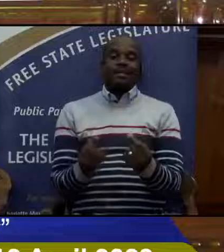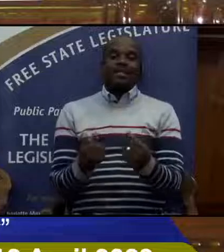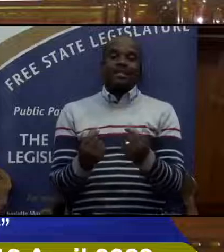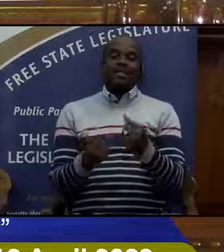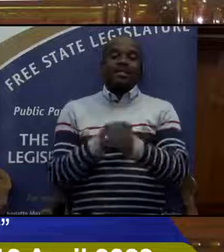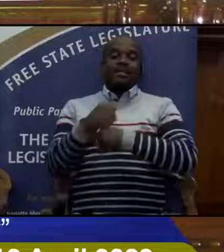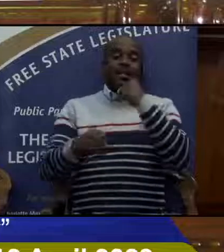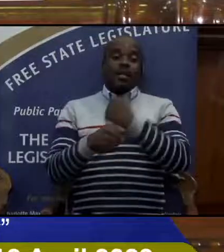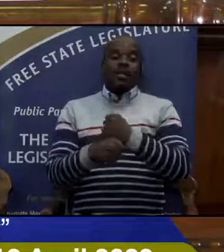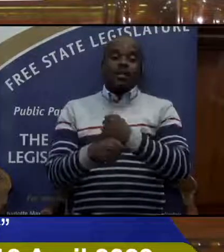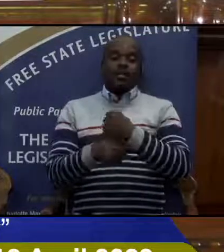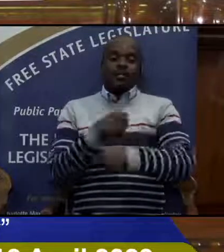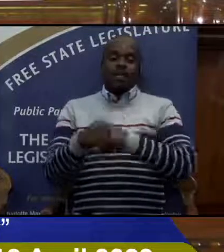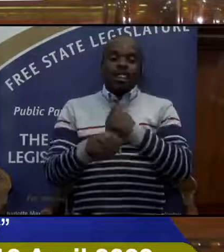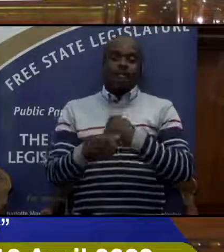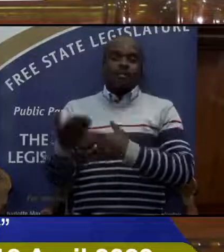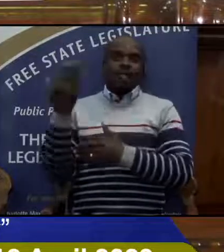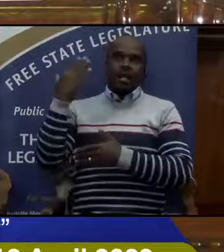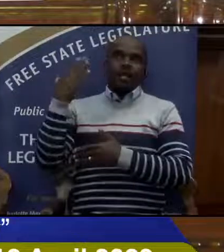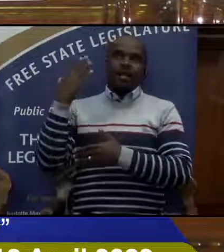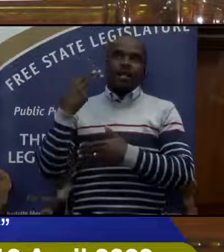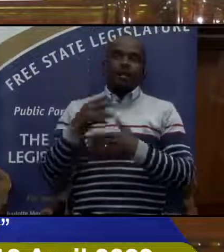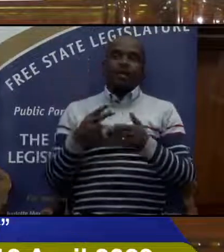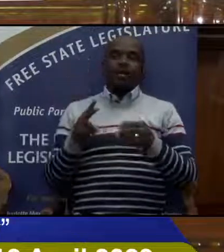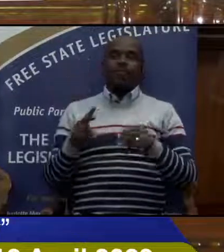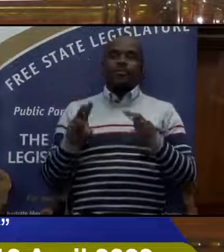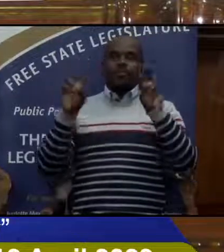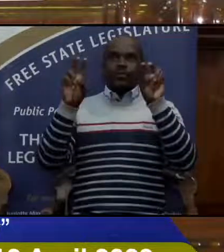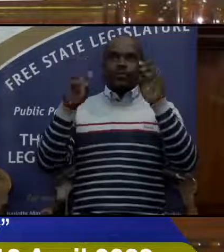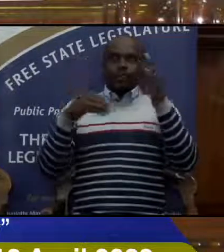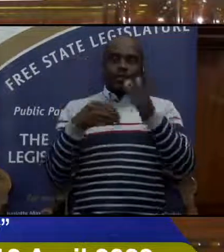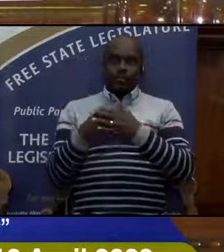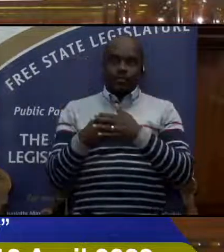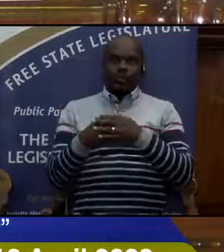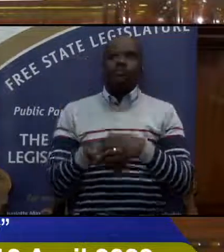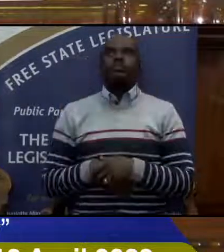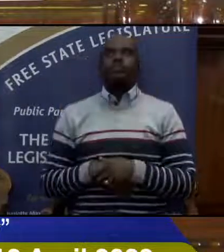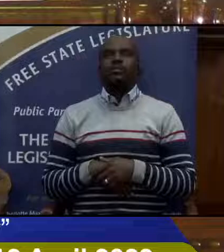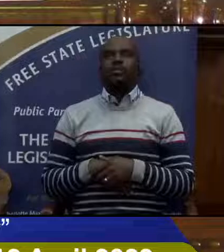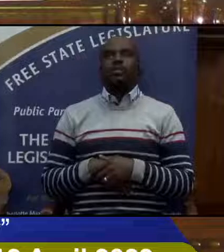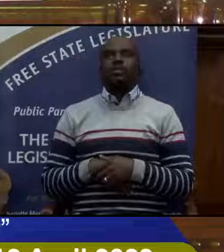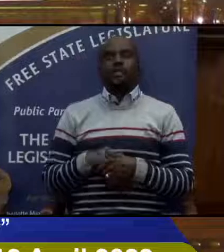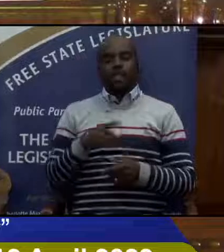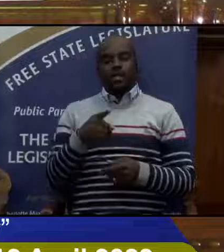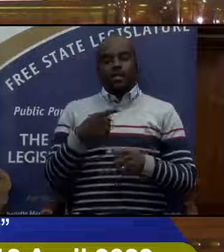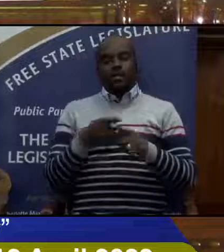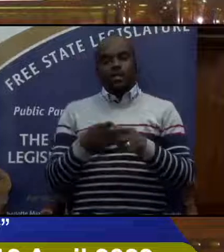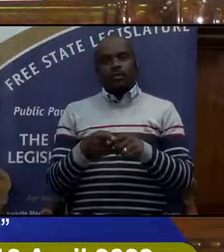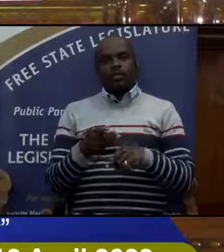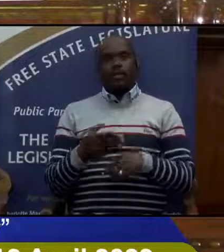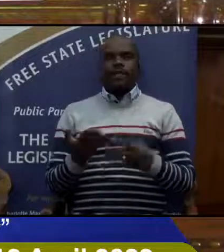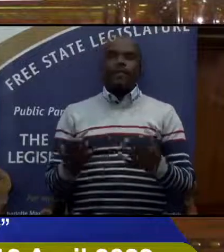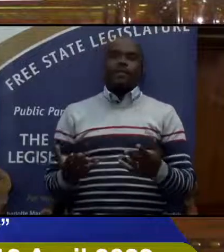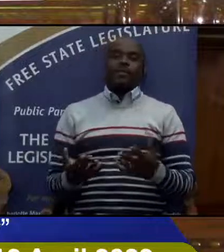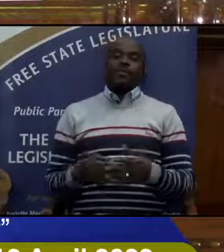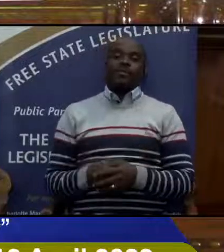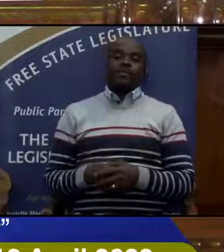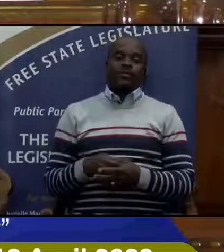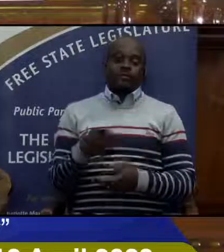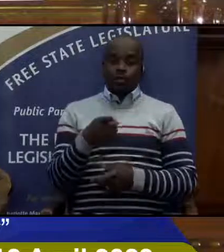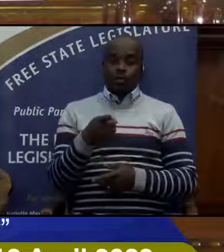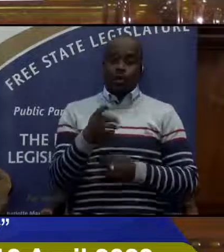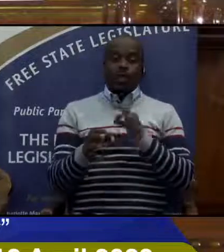province. Close quote. This province. As an example, he explained, and I quote